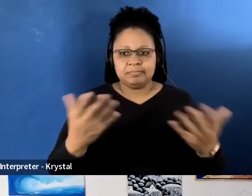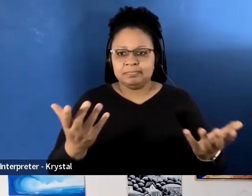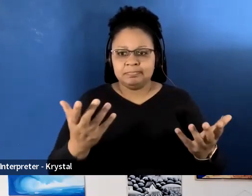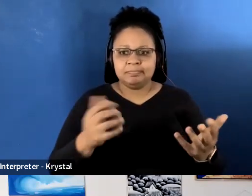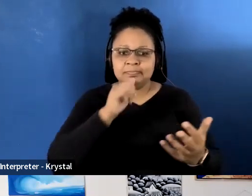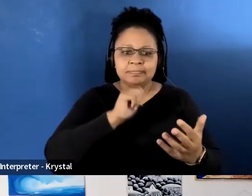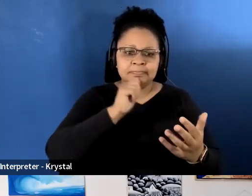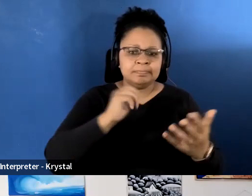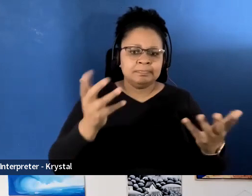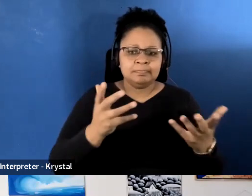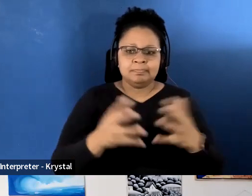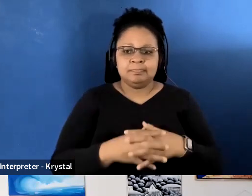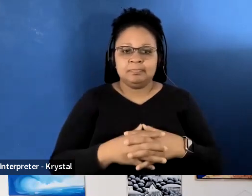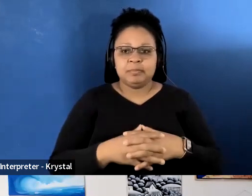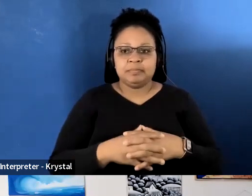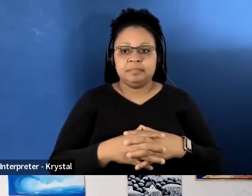dealing with?